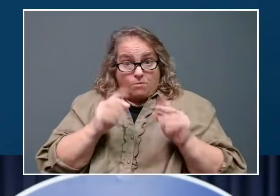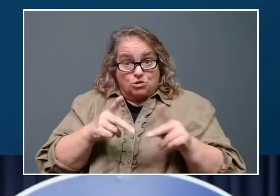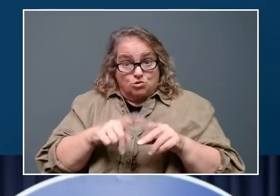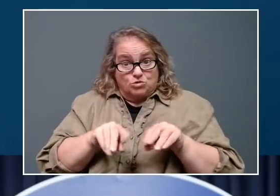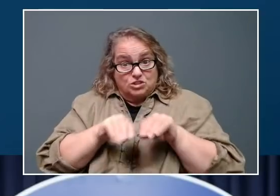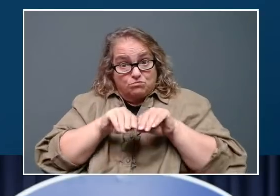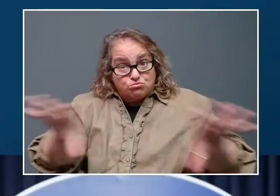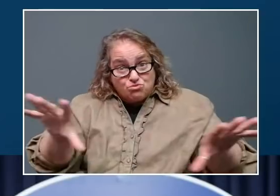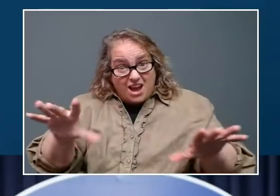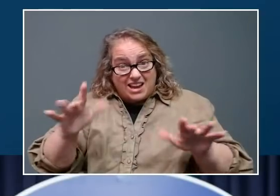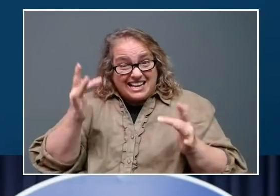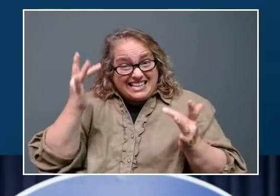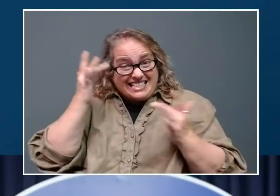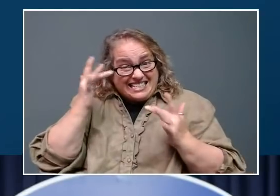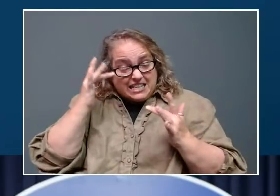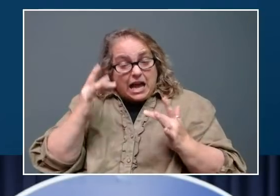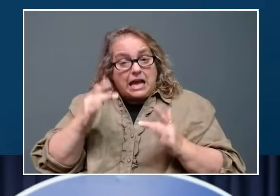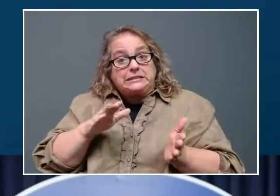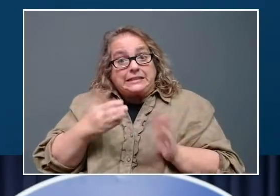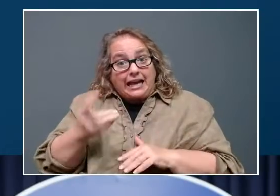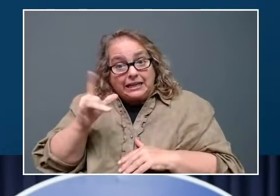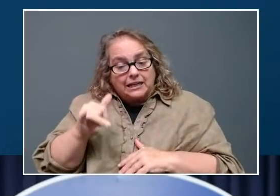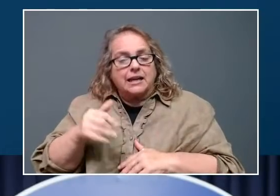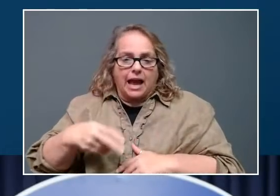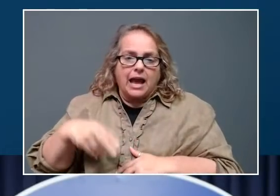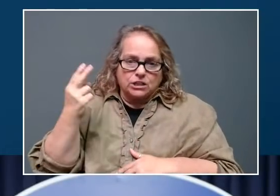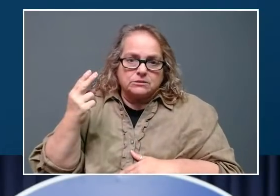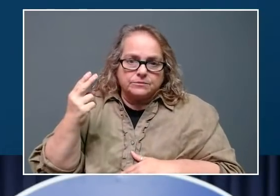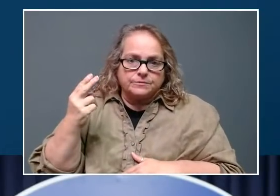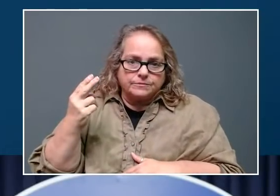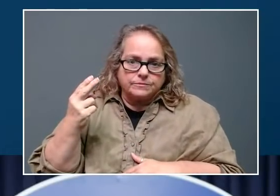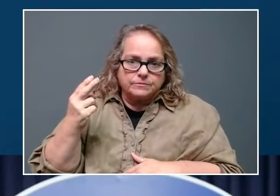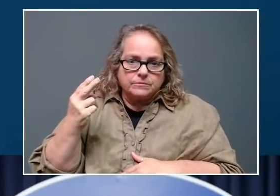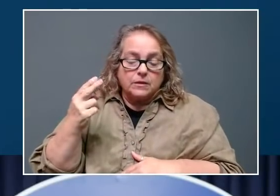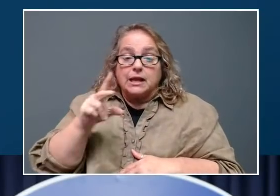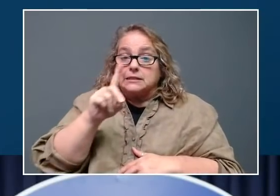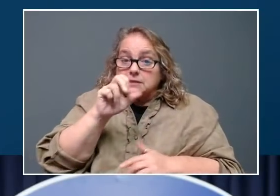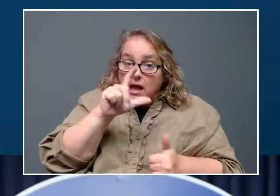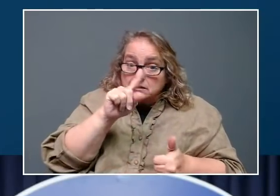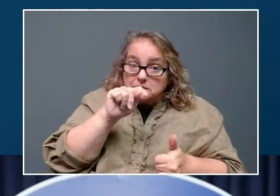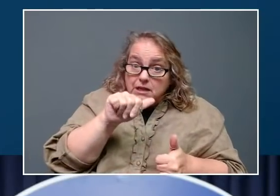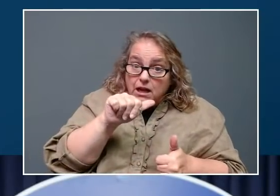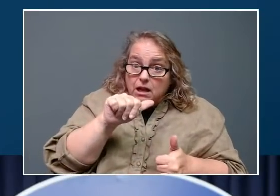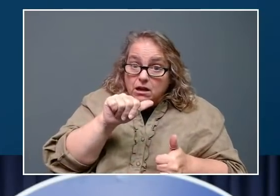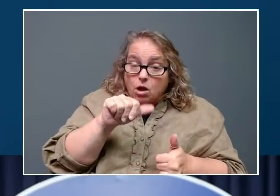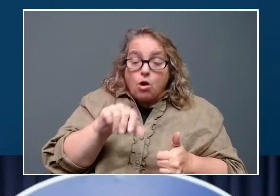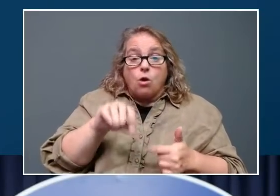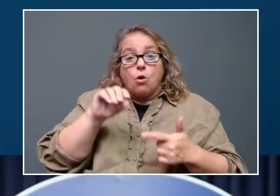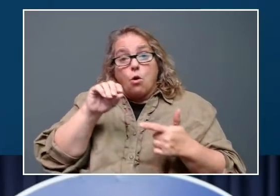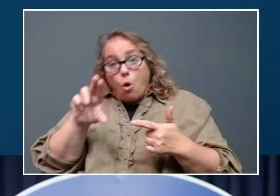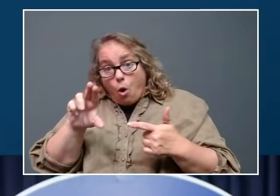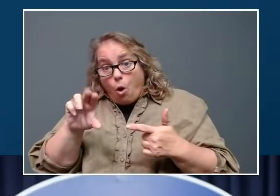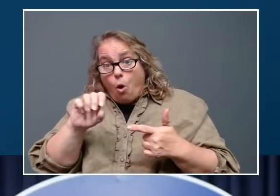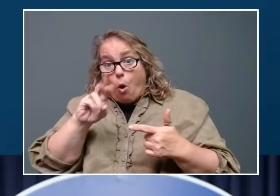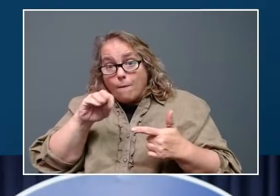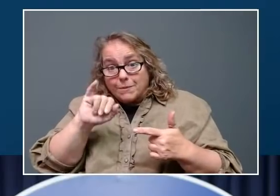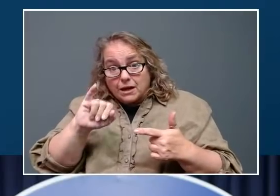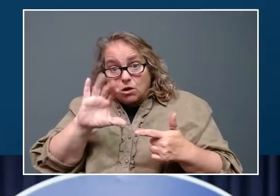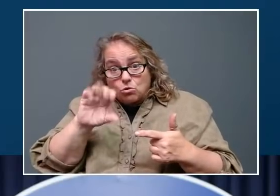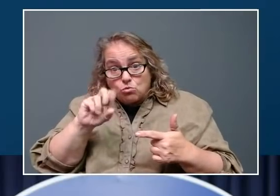deadly are really high. Whether that is Delta on the rise again or whether that's Omicron,